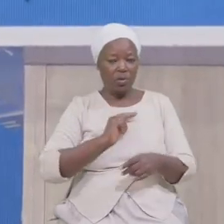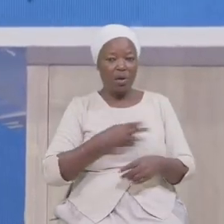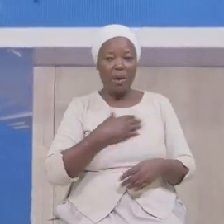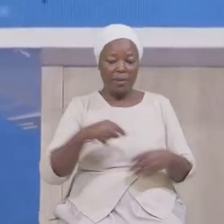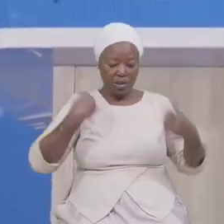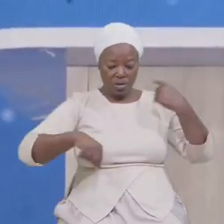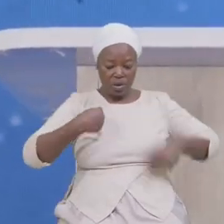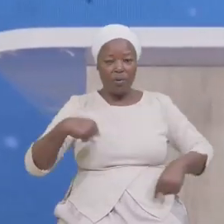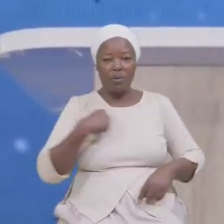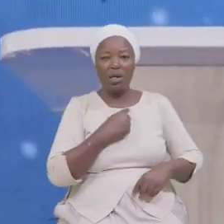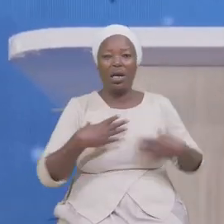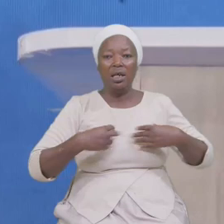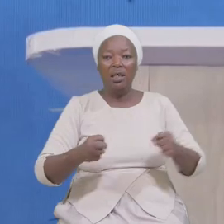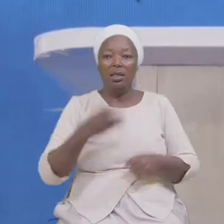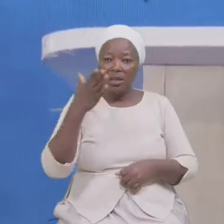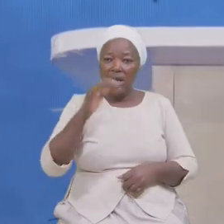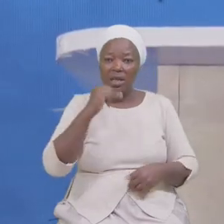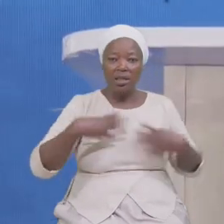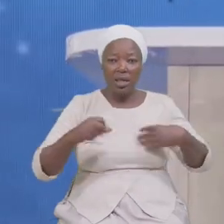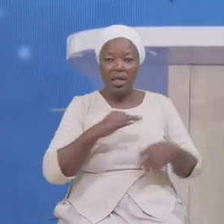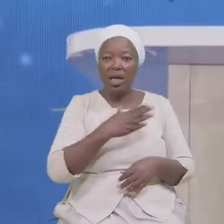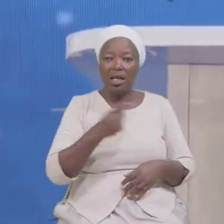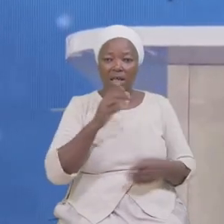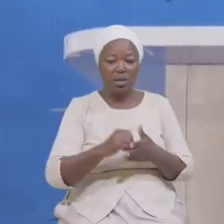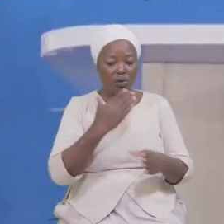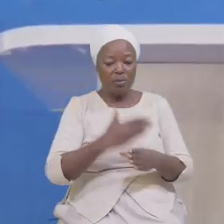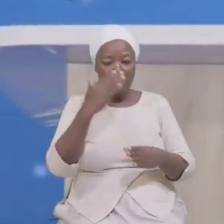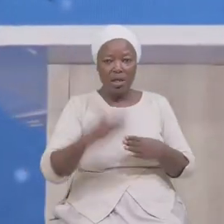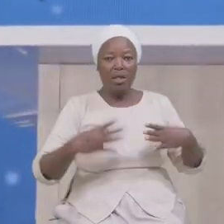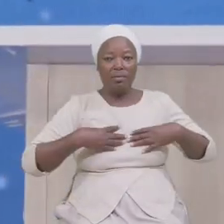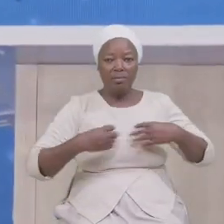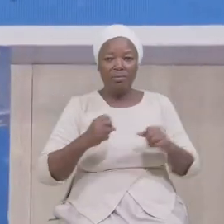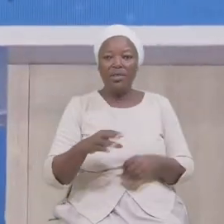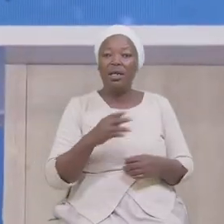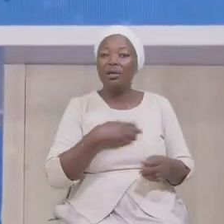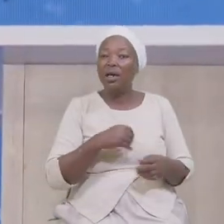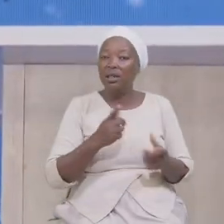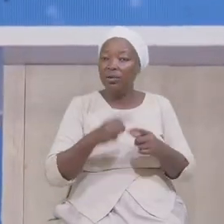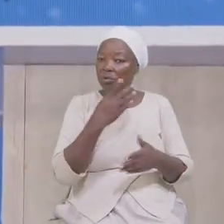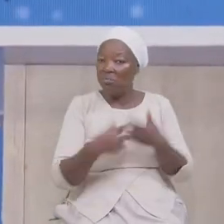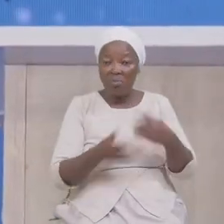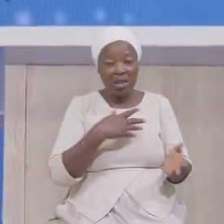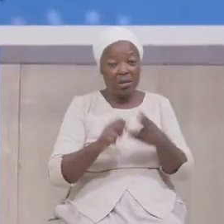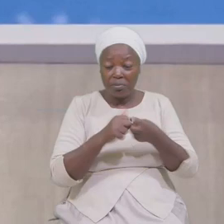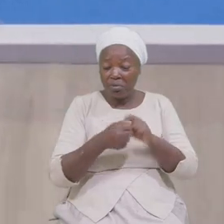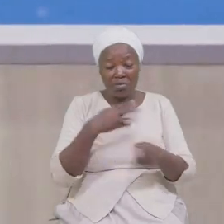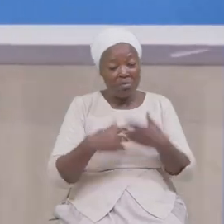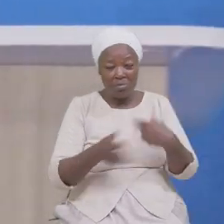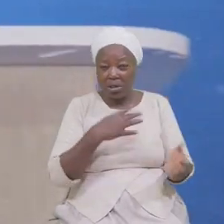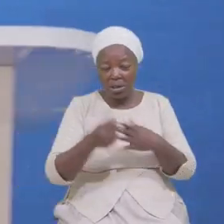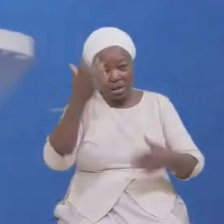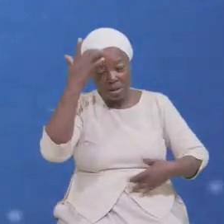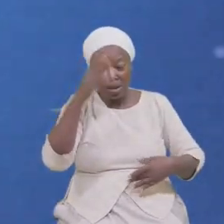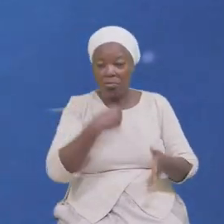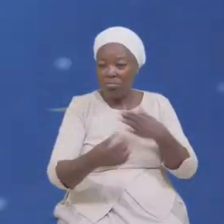There is healing and there is total recovery. Whatever the challenge, whatever the ailment, whatever